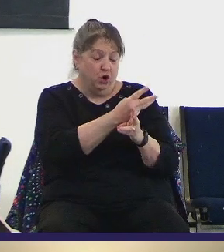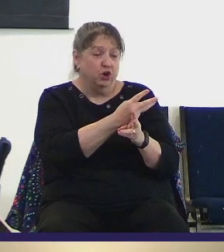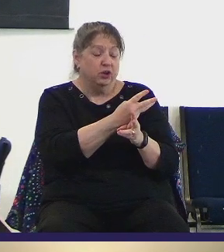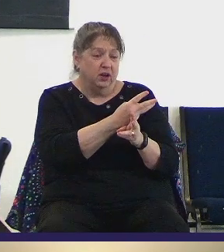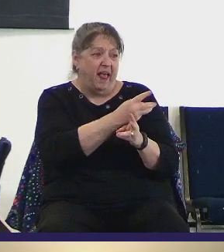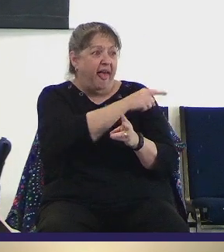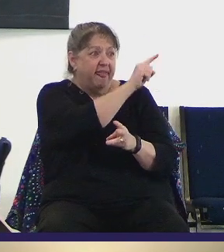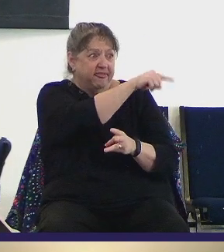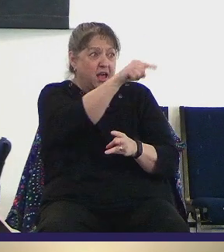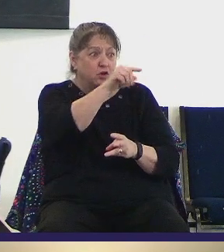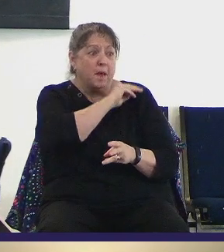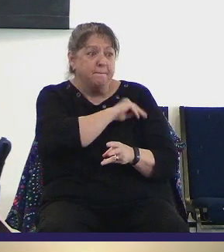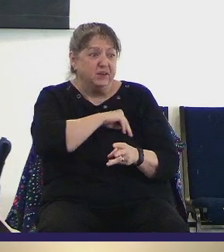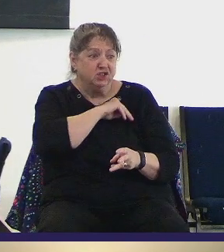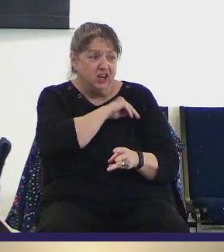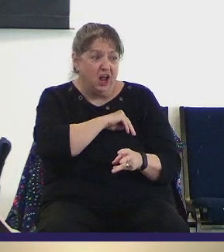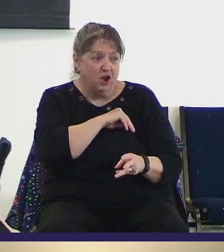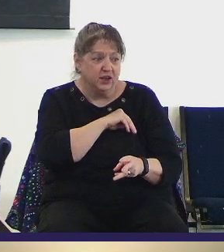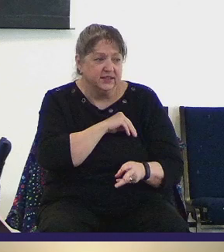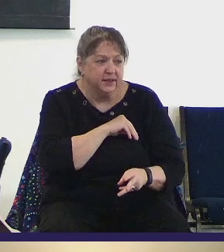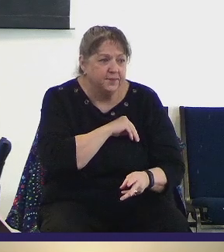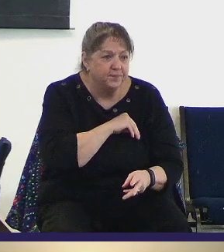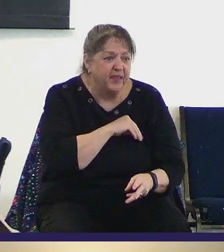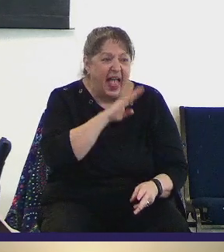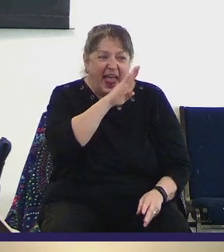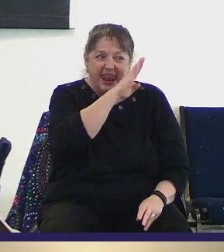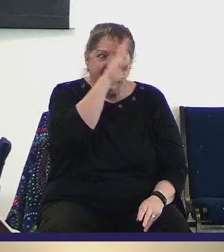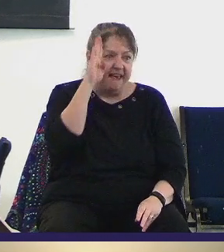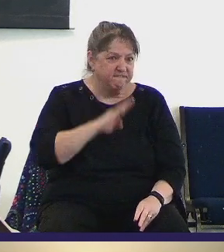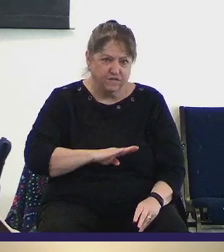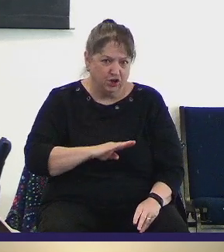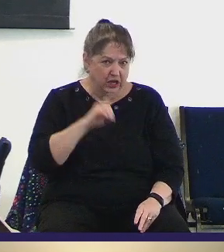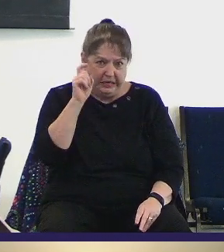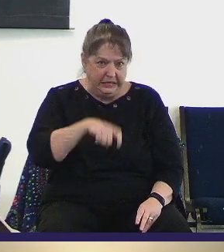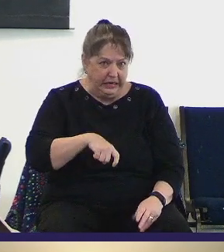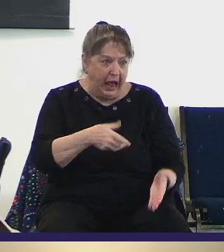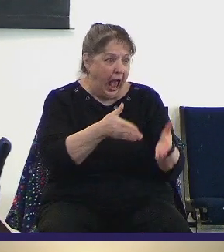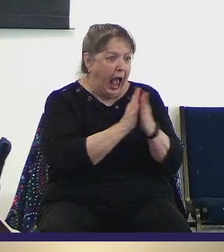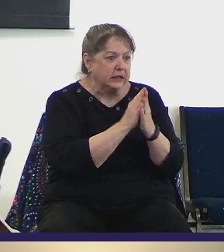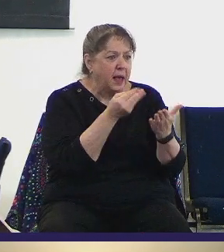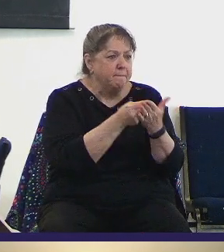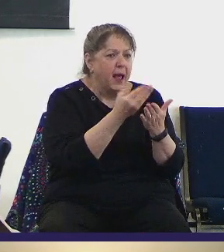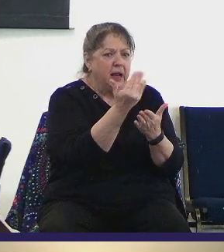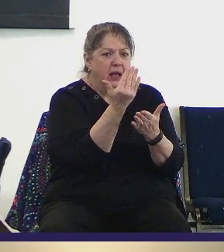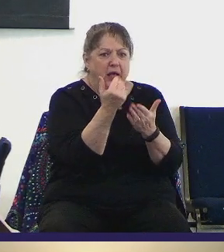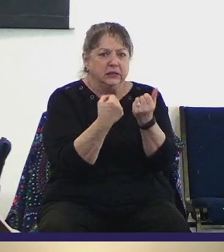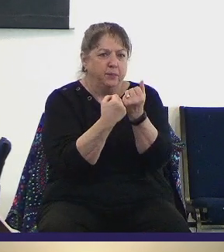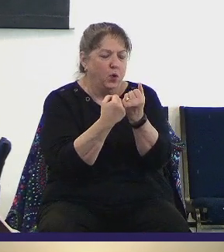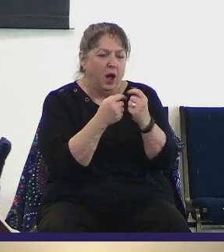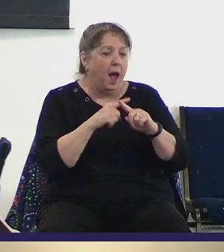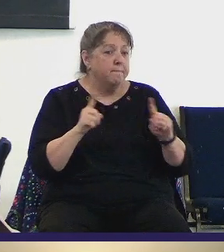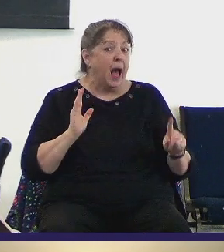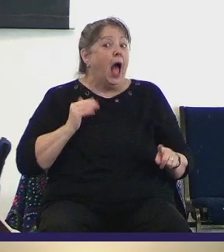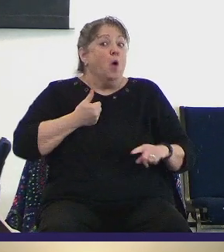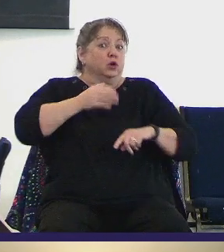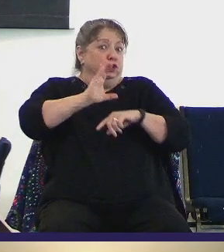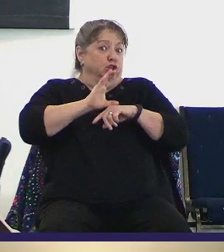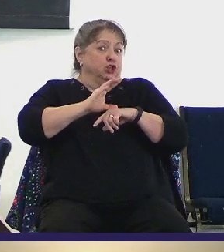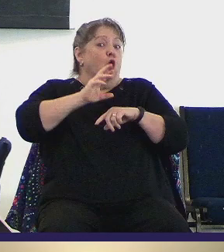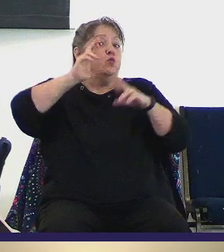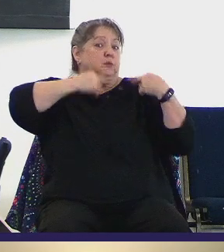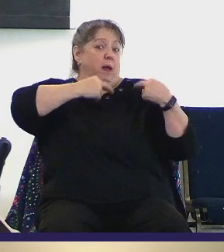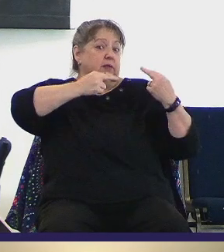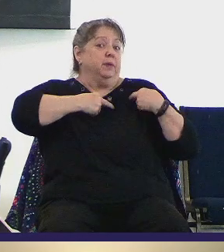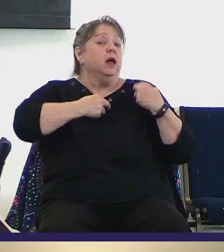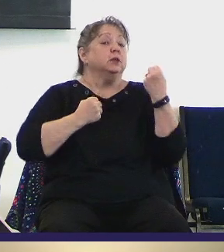God knows. It's a commitment between you and Him. We also encourage that for the children. I want you to notice that there is a flyer in your bulletin, a